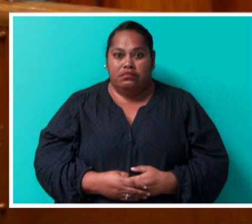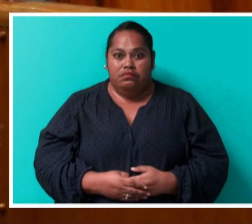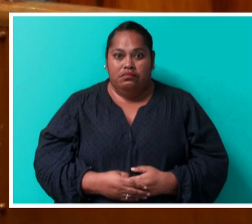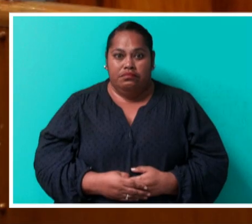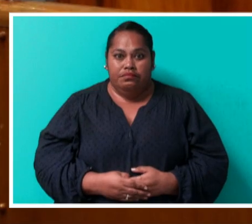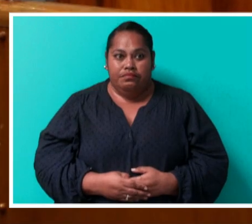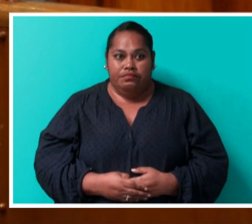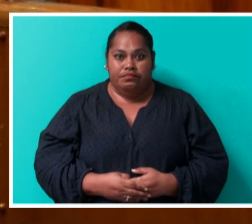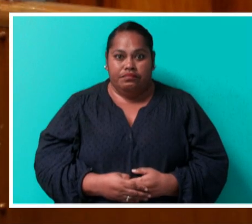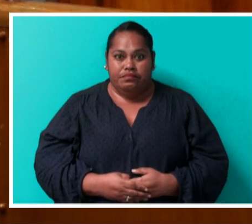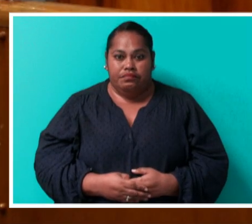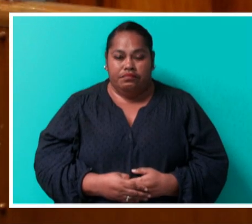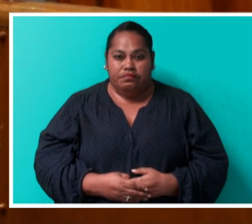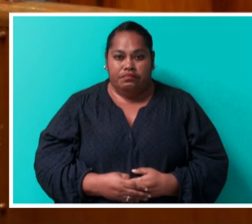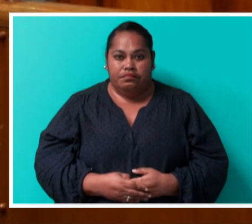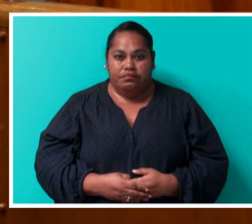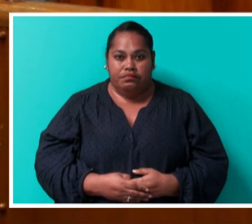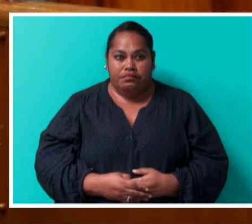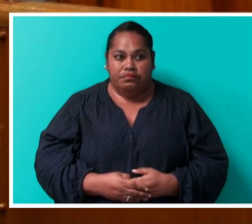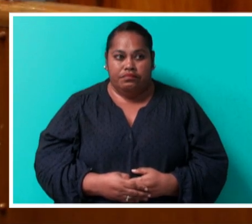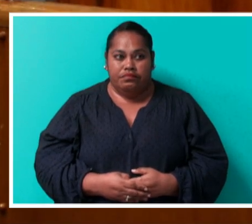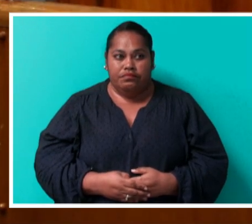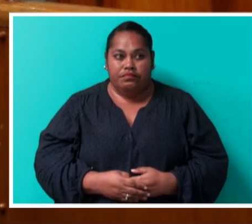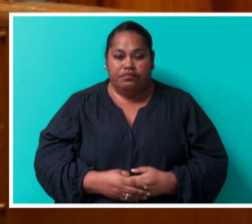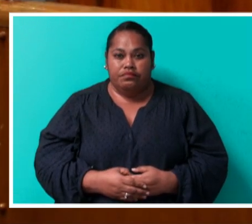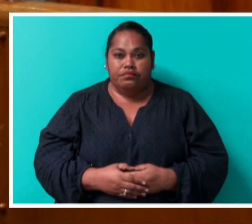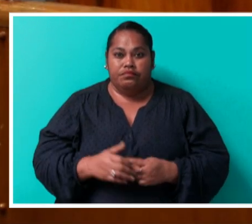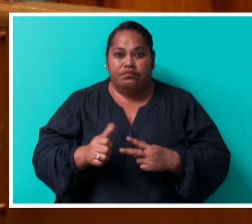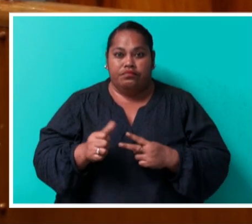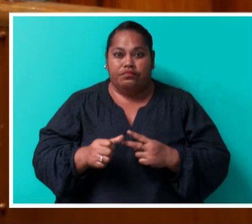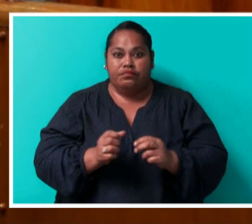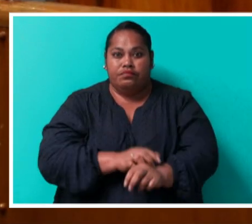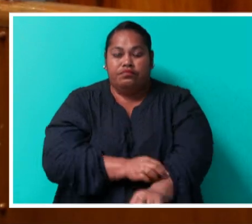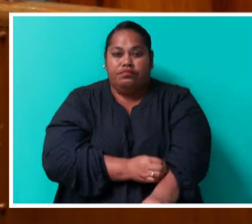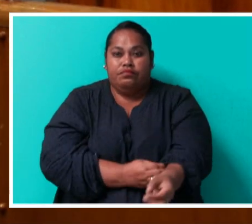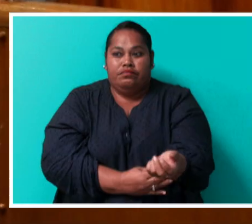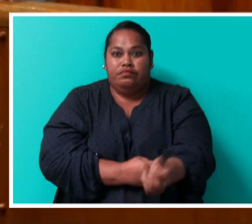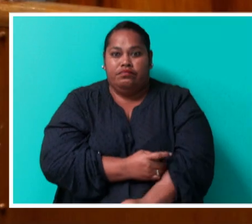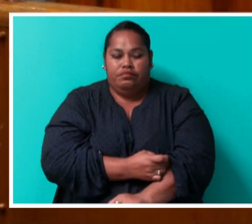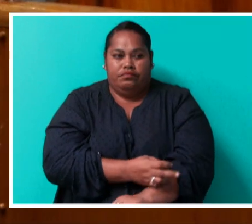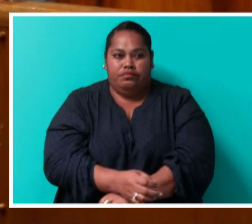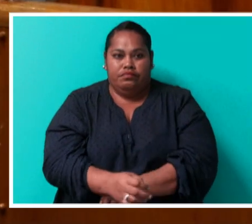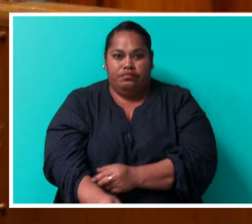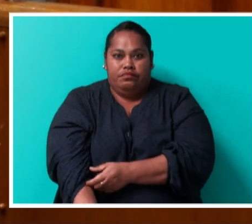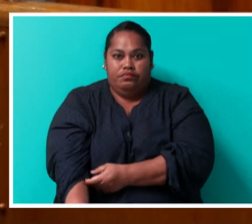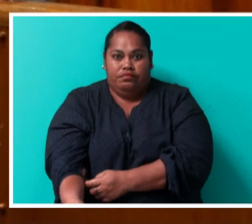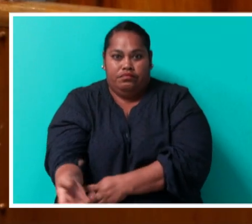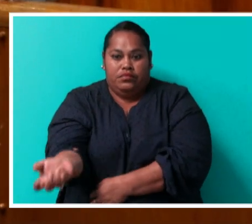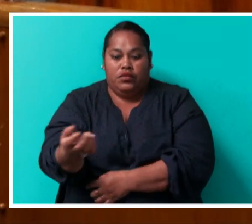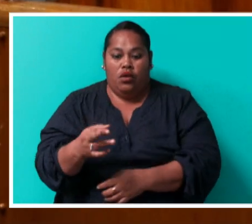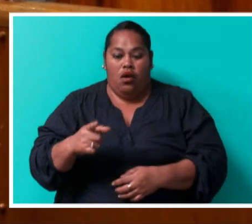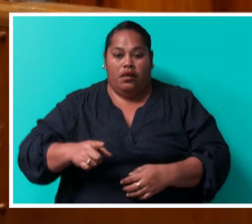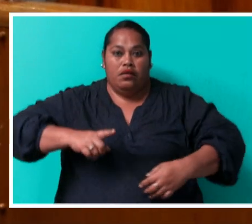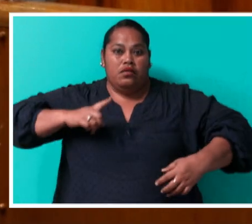We're also important partners in the maintenance of the rule-based international order